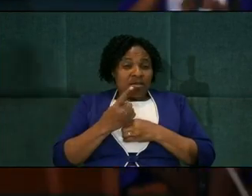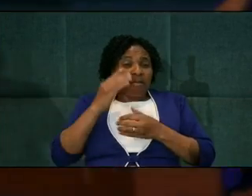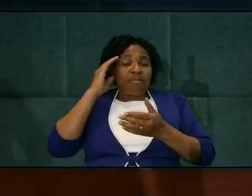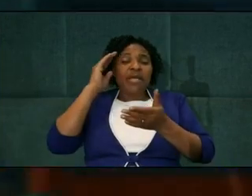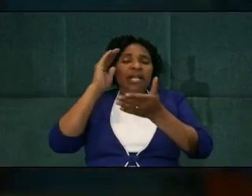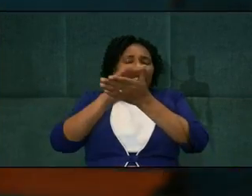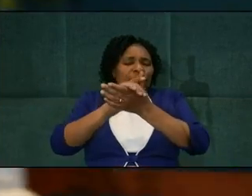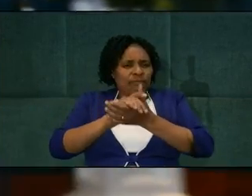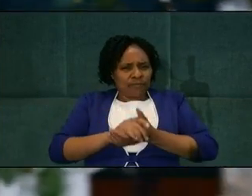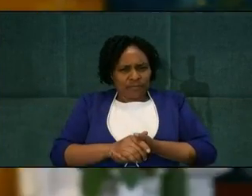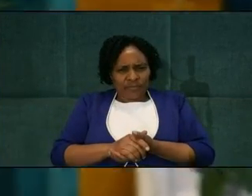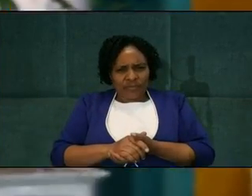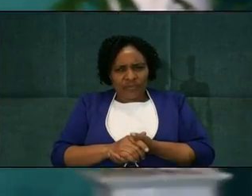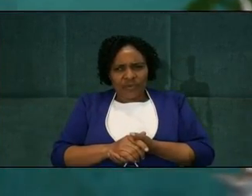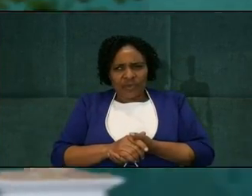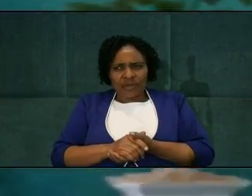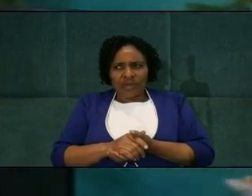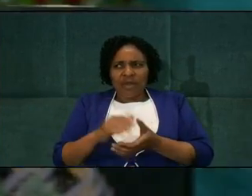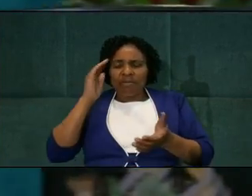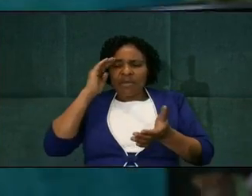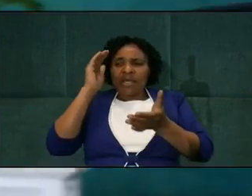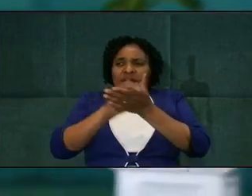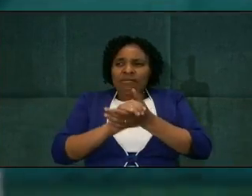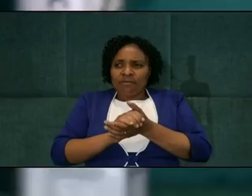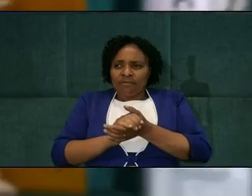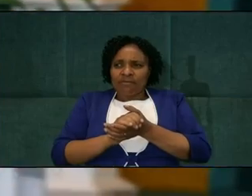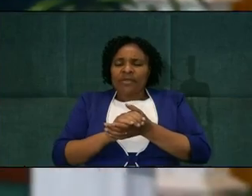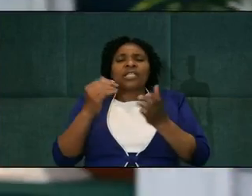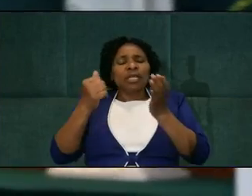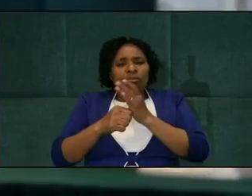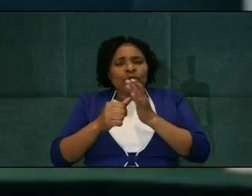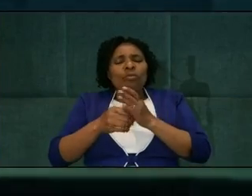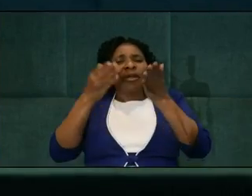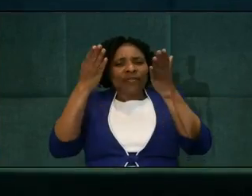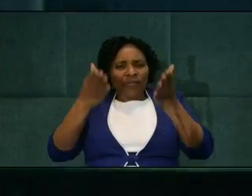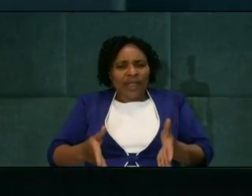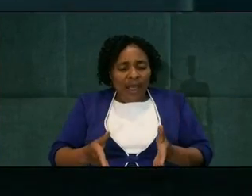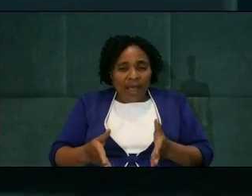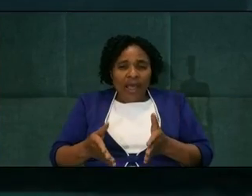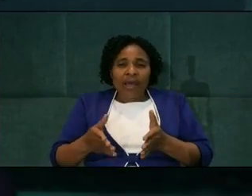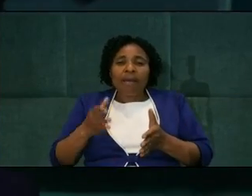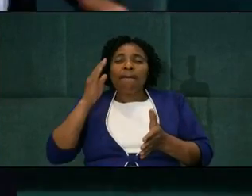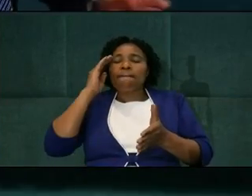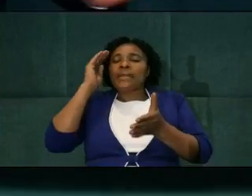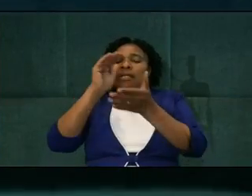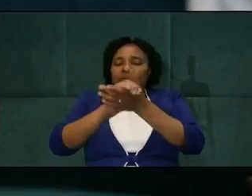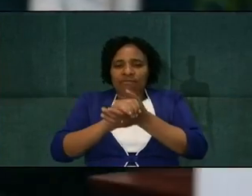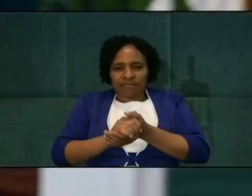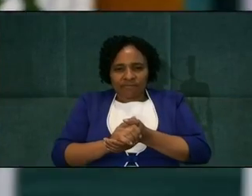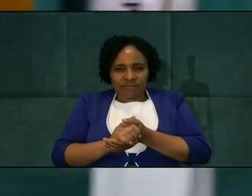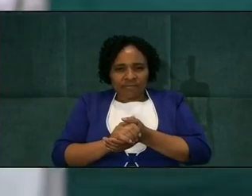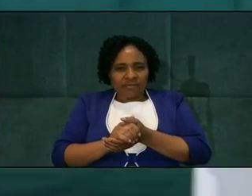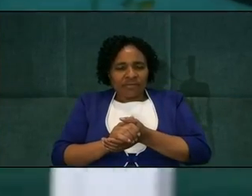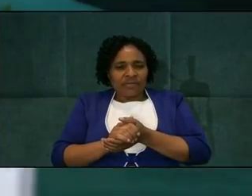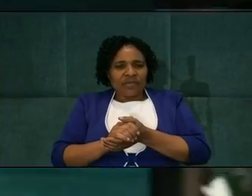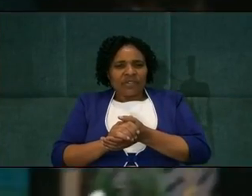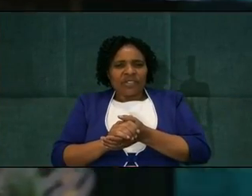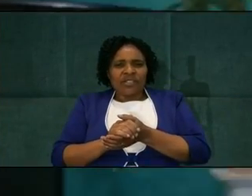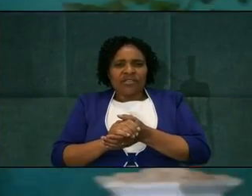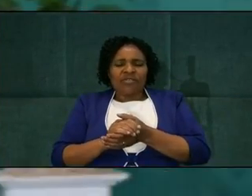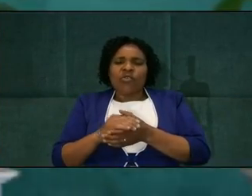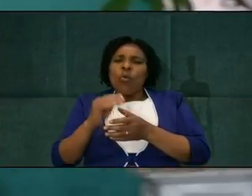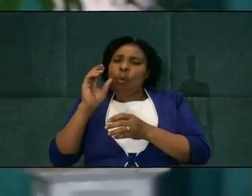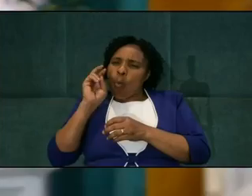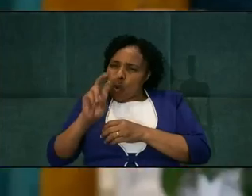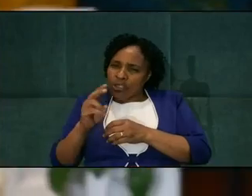Belief. Somebody said it, belief. The problem they had was belief. Listen, it doesn't matter. Watch the preacher.